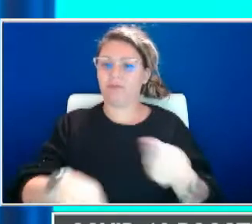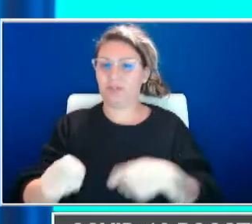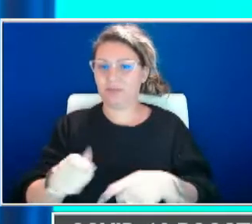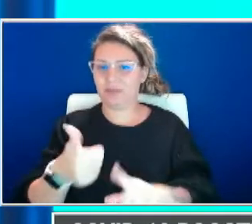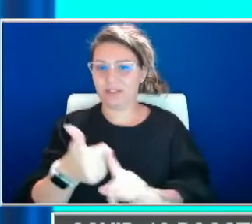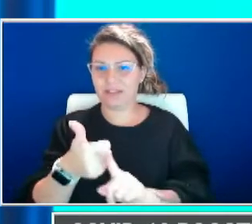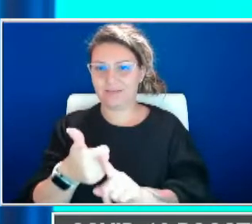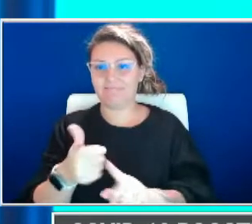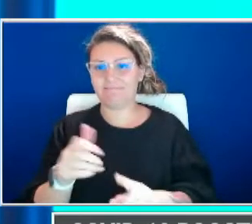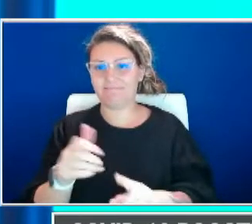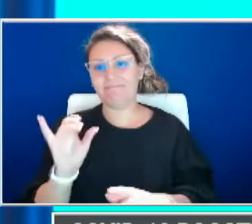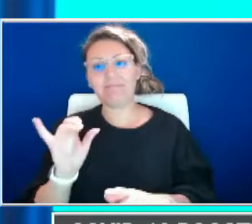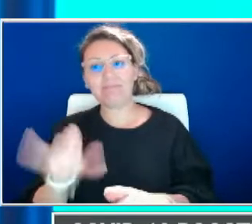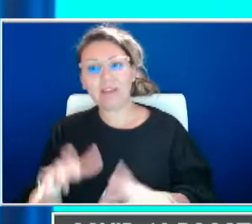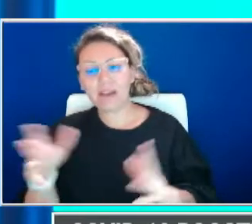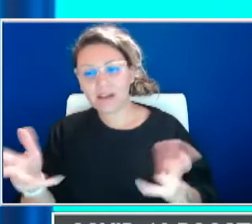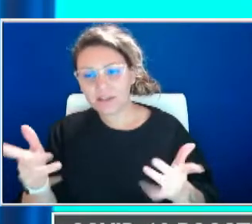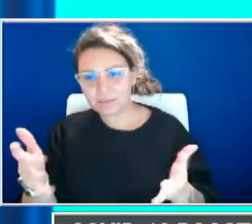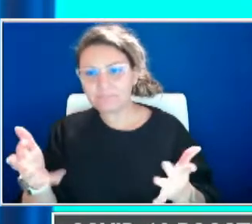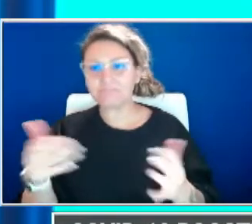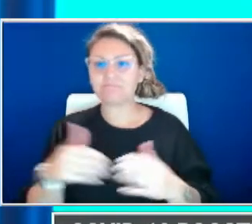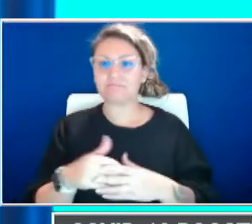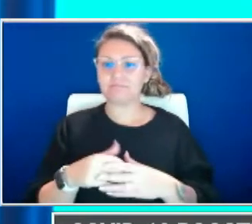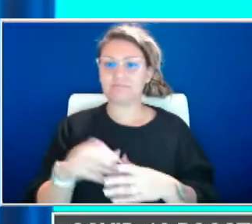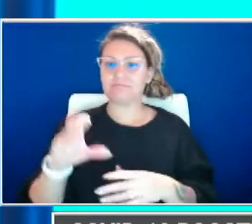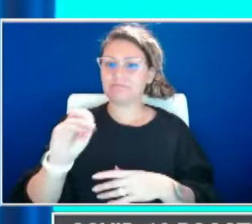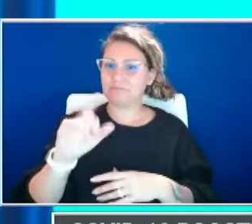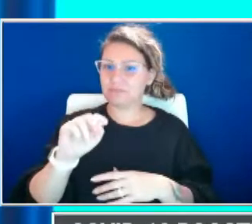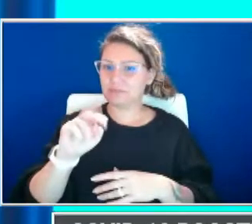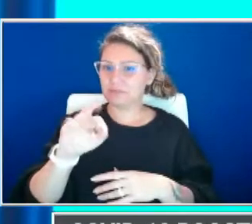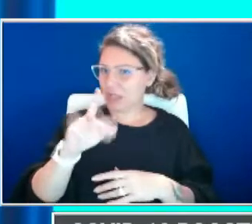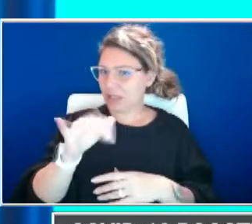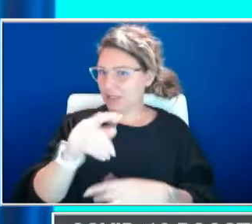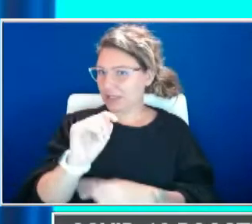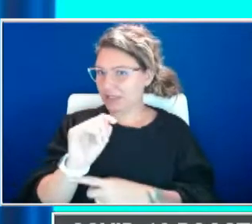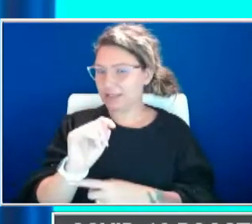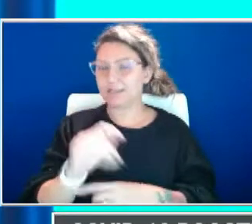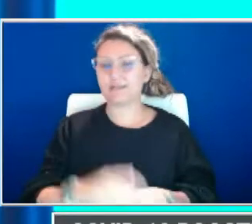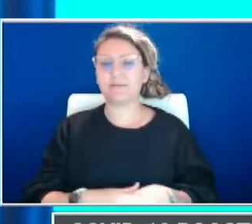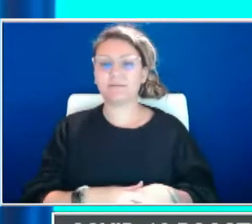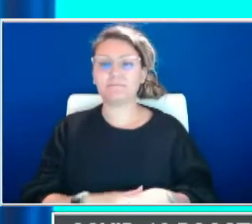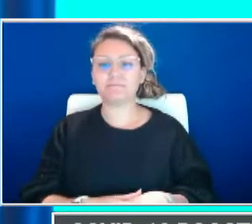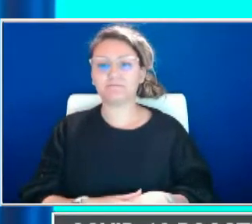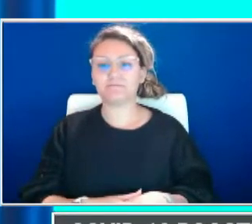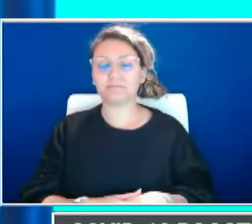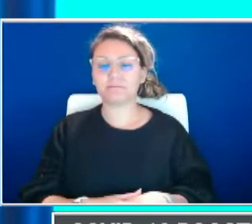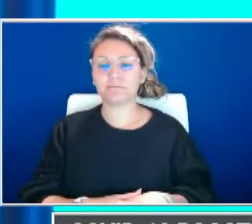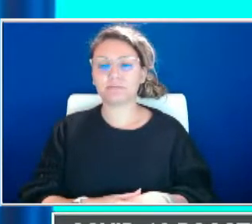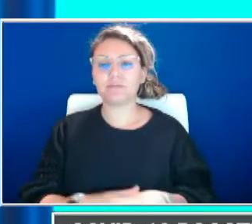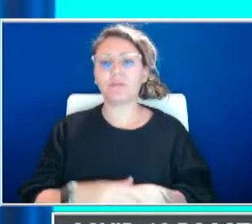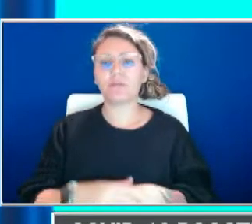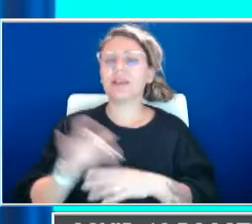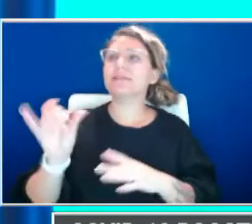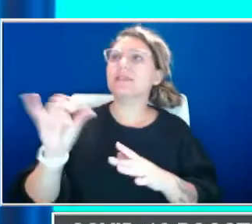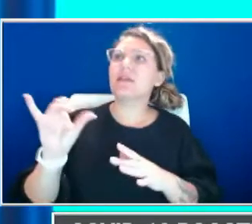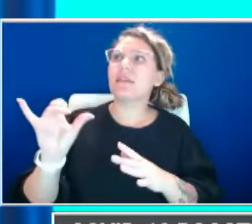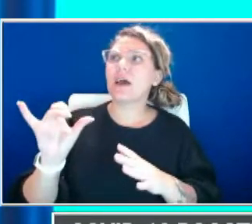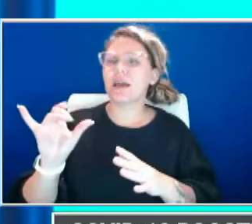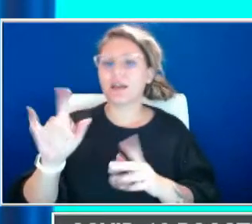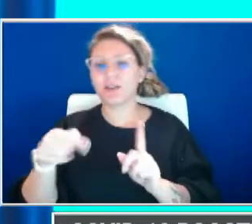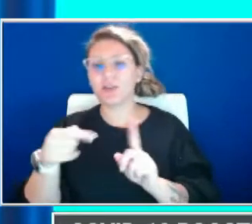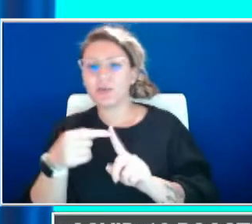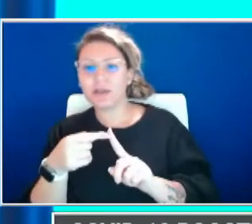That is what an autologous stem cell transplant is. It's kind of like when you do lawn care and you want to get rid